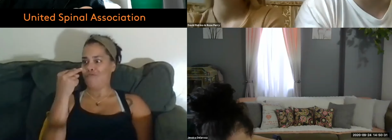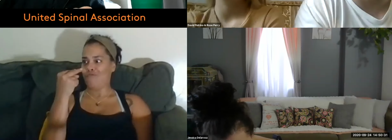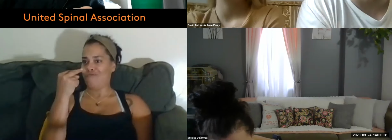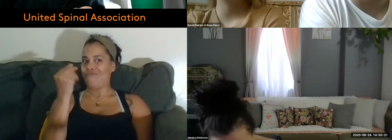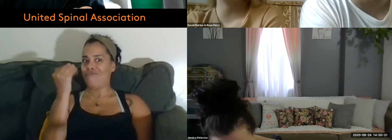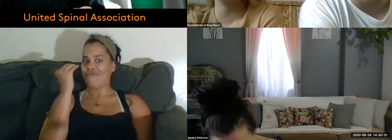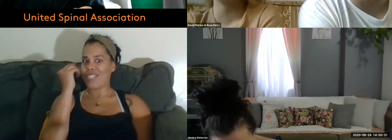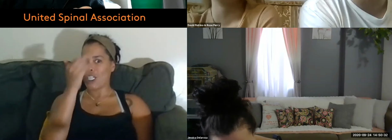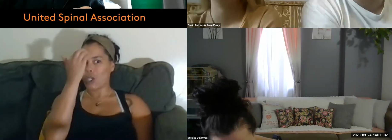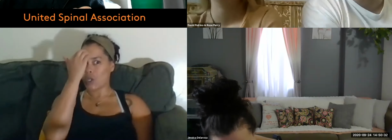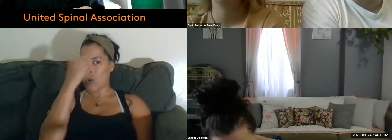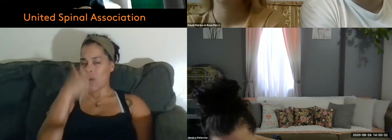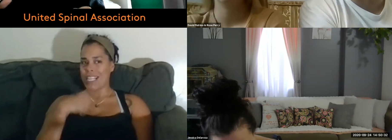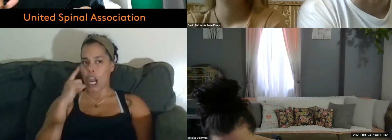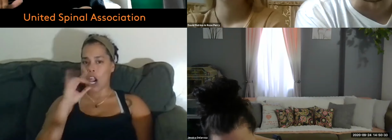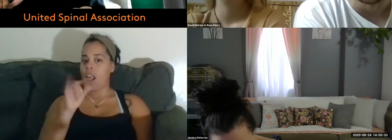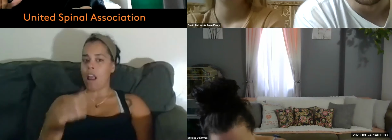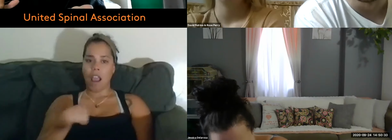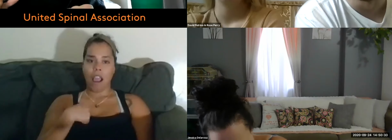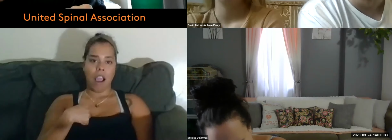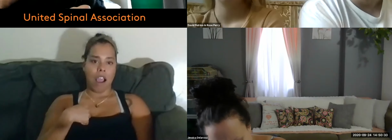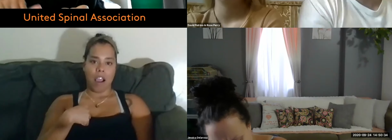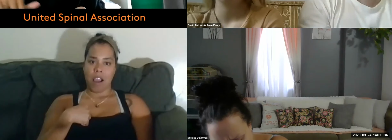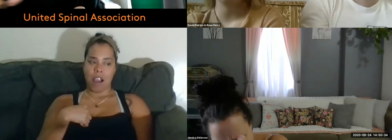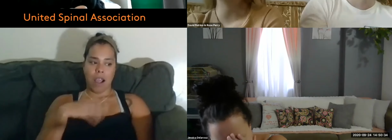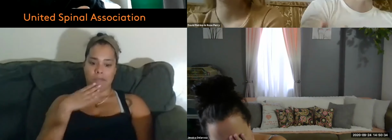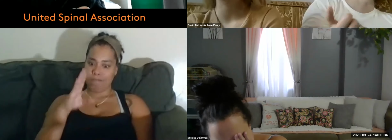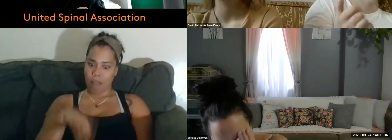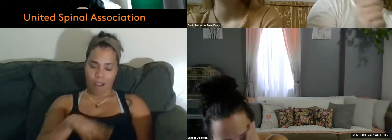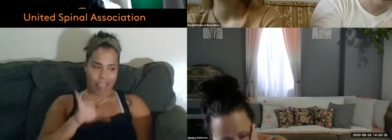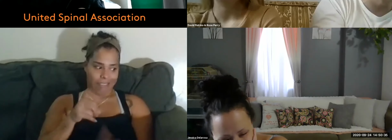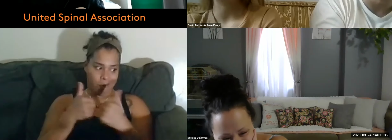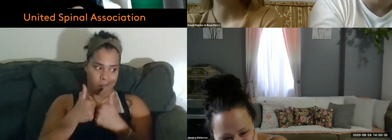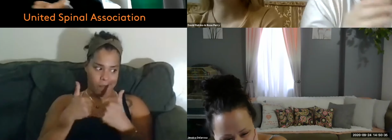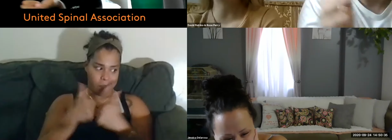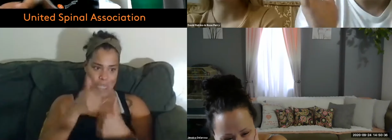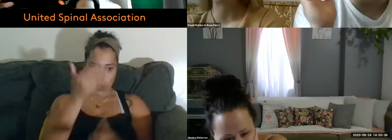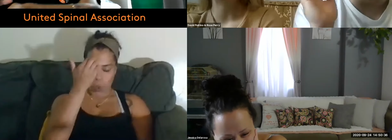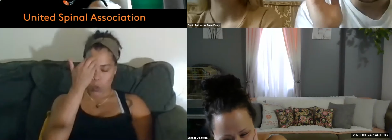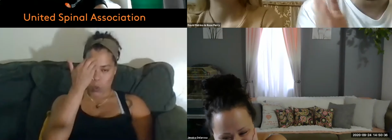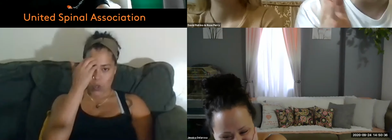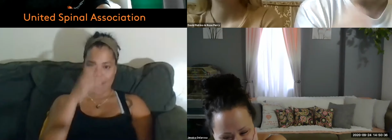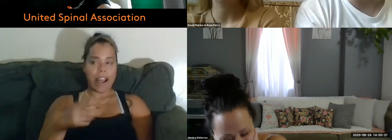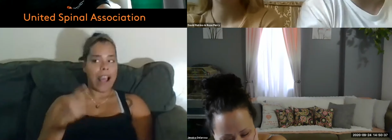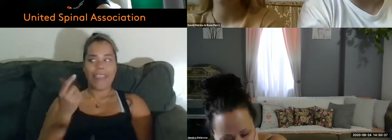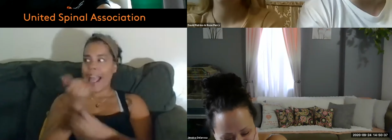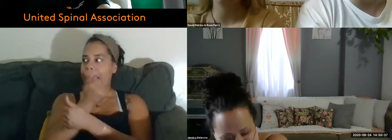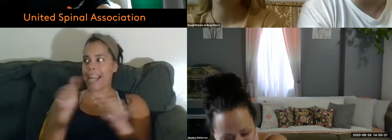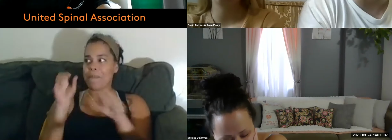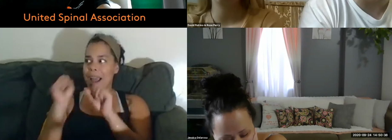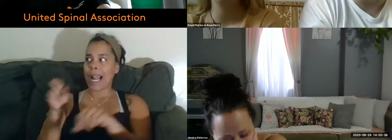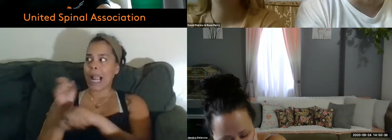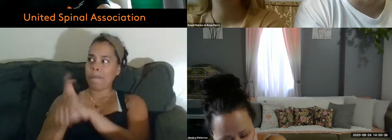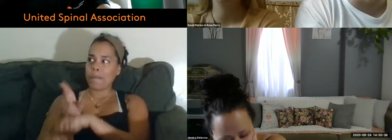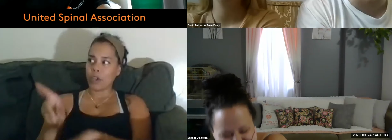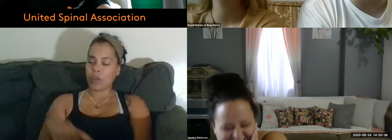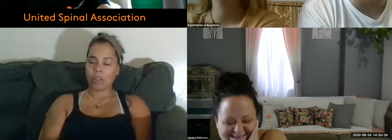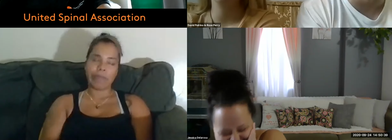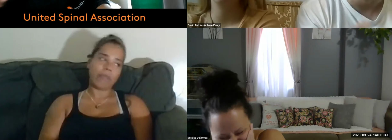I'm garbage at NBA 2K. So, I think anyone could beat you. But, There it is. Thanks.